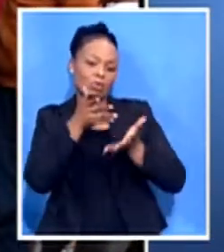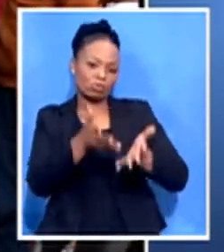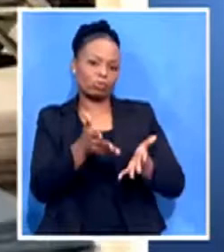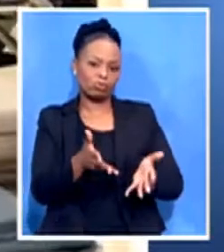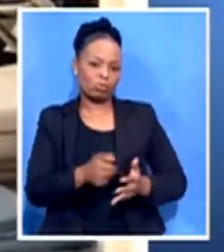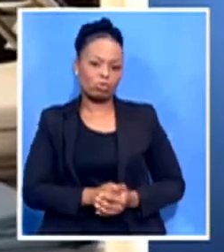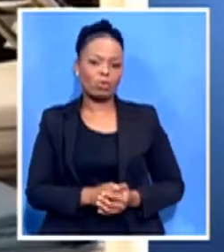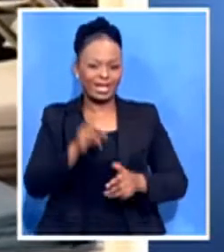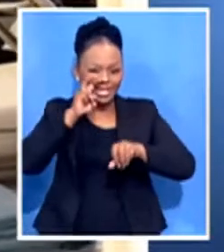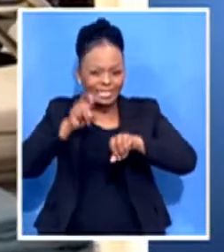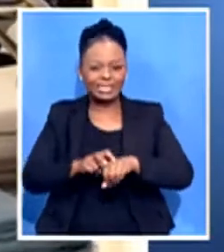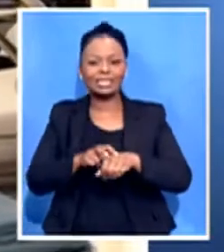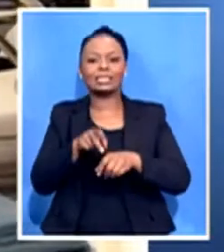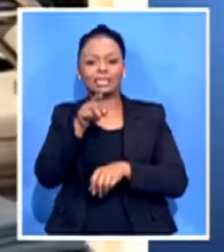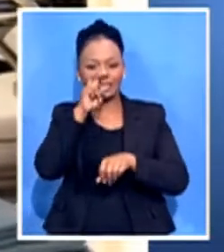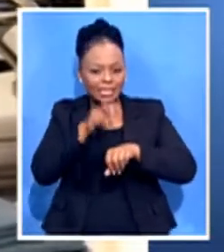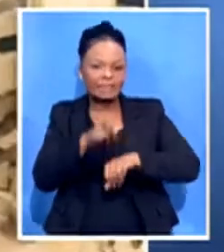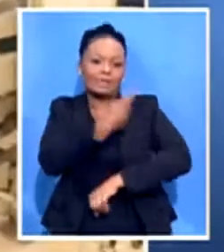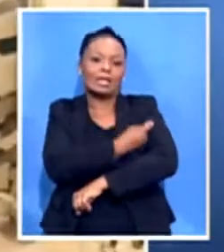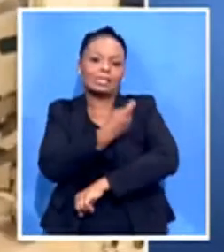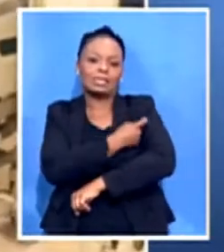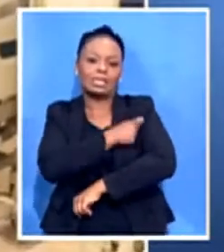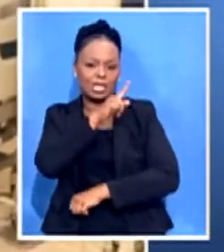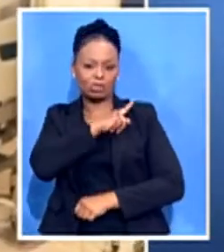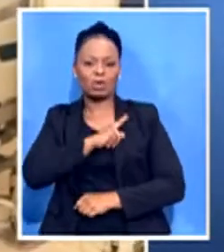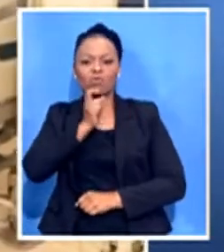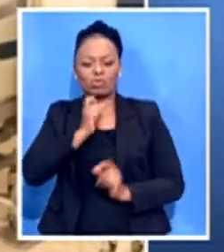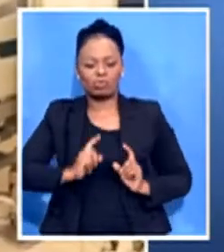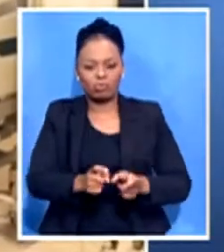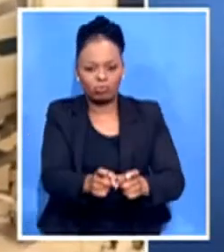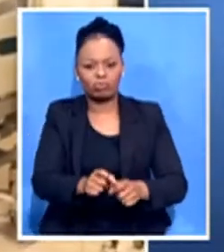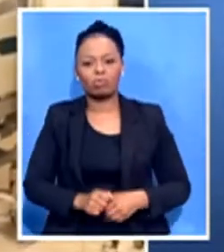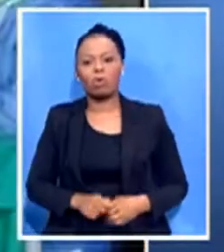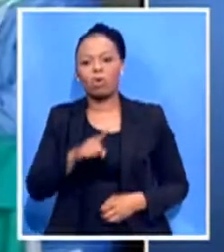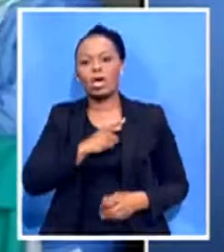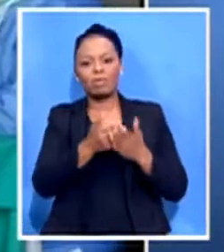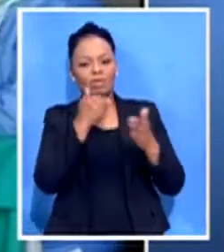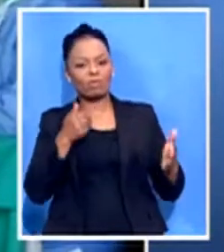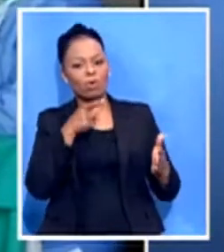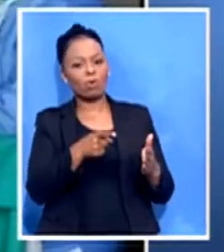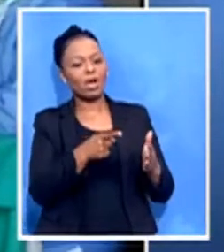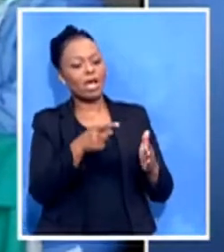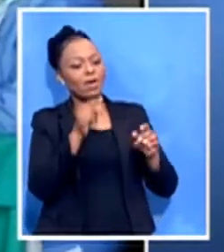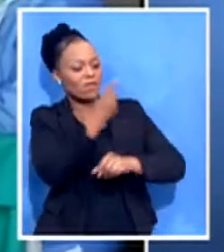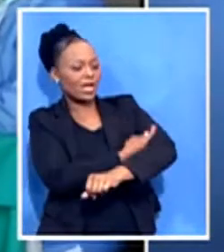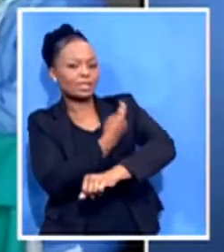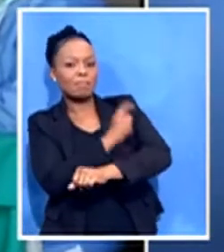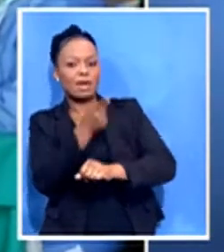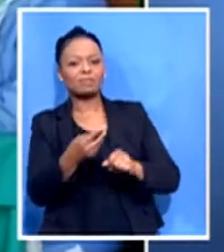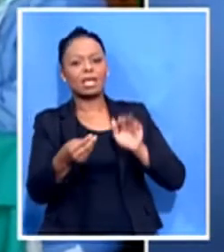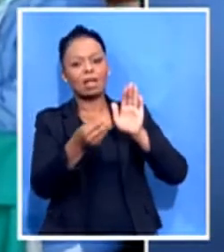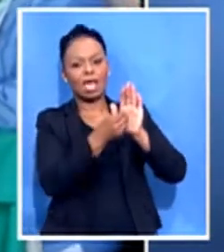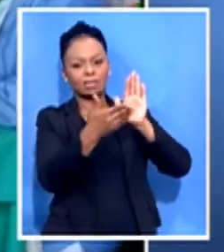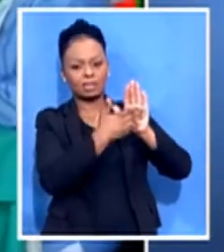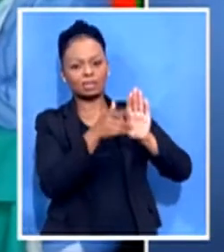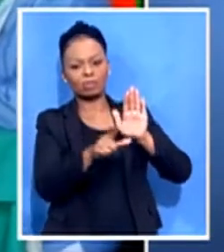way where, the vaccine is licensed by a regulator before it's rolled out. So emergency use simply means that